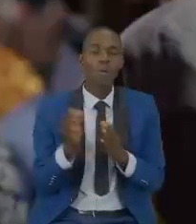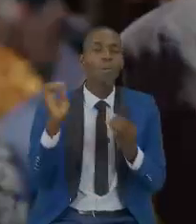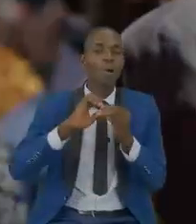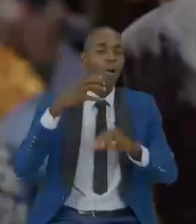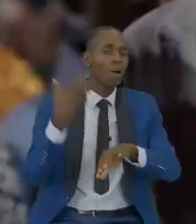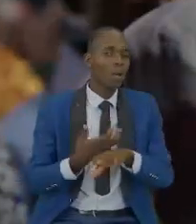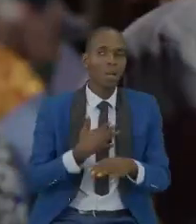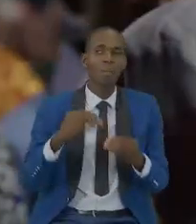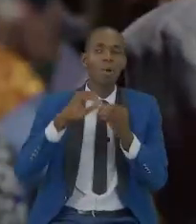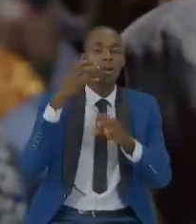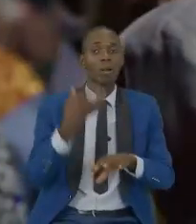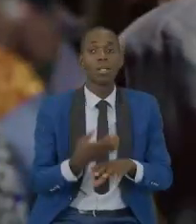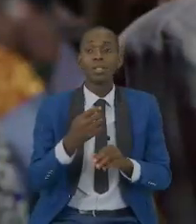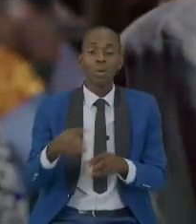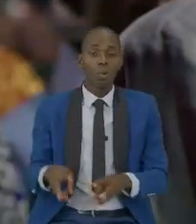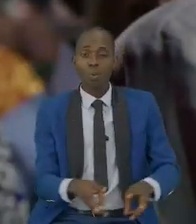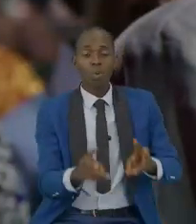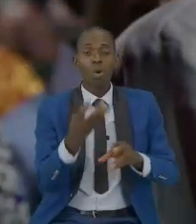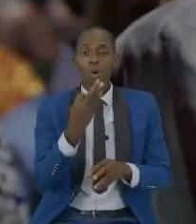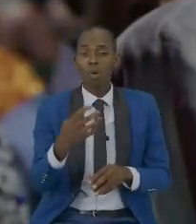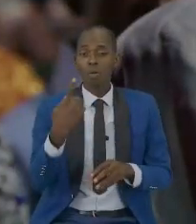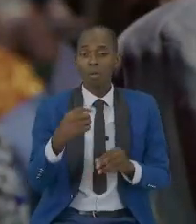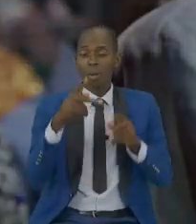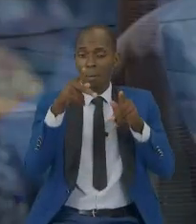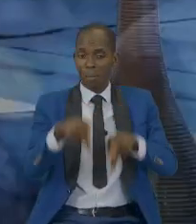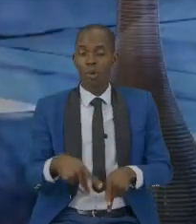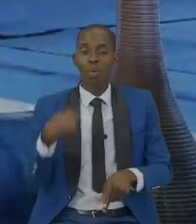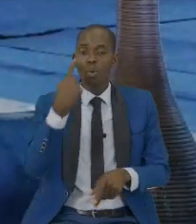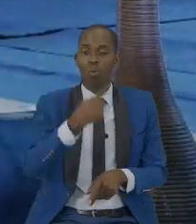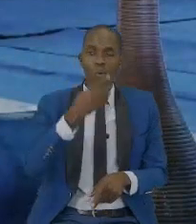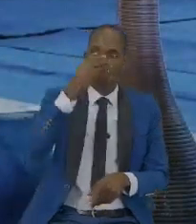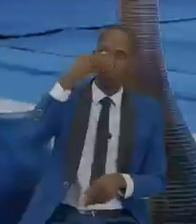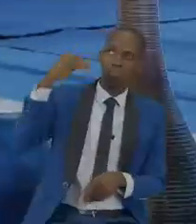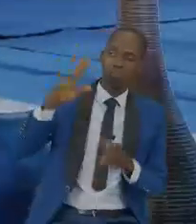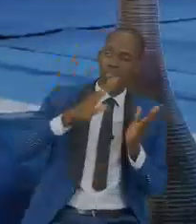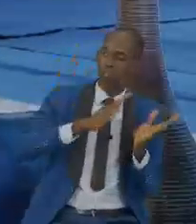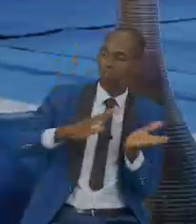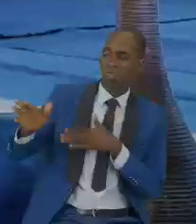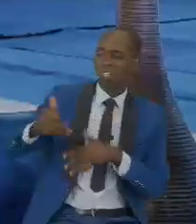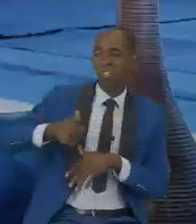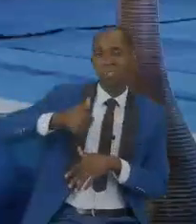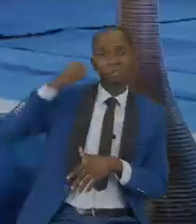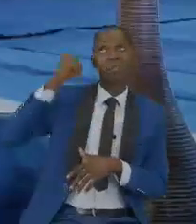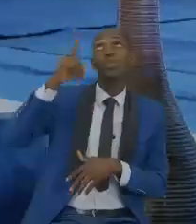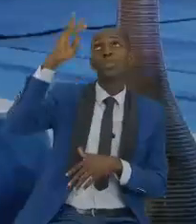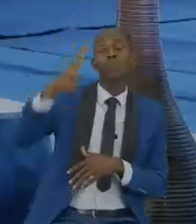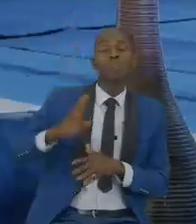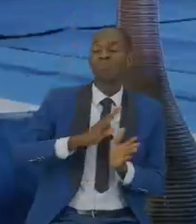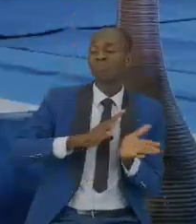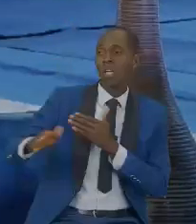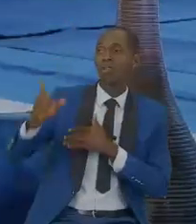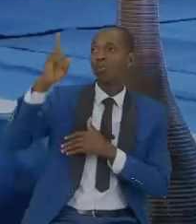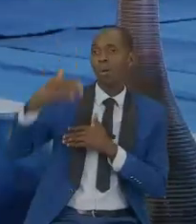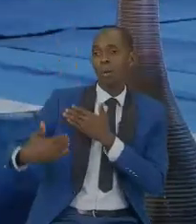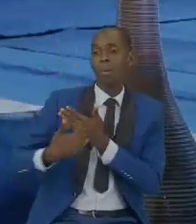and harder. The way of the one who forsakes God, he leaves God behind and is following